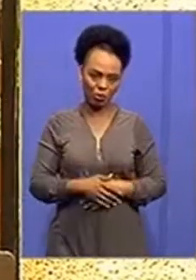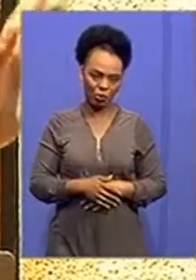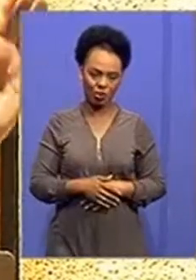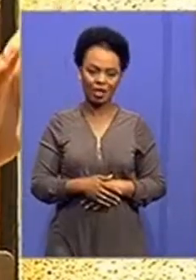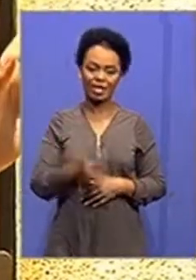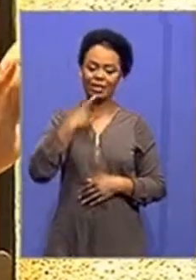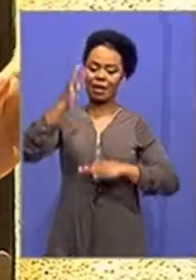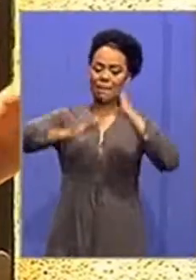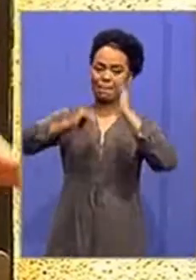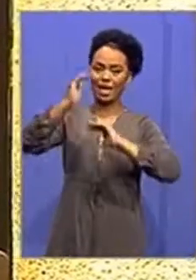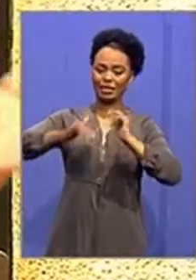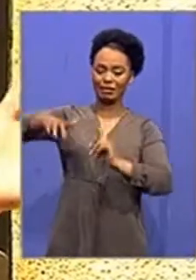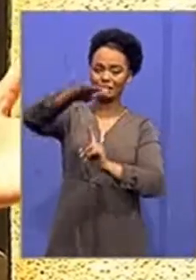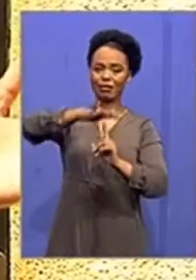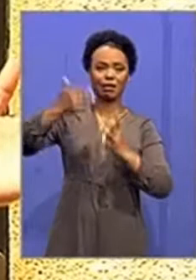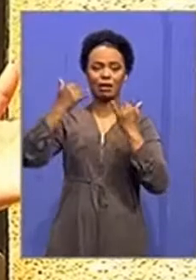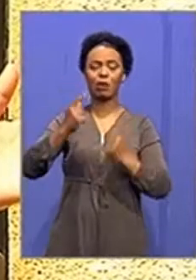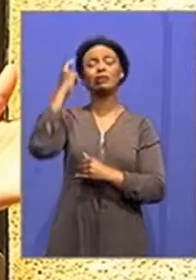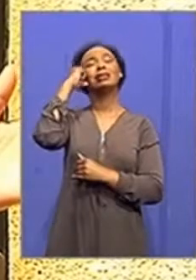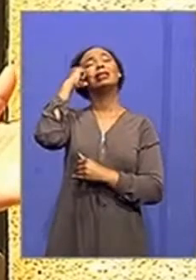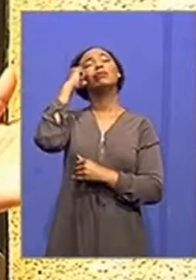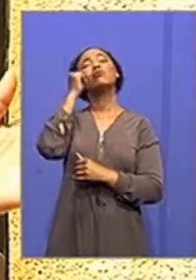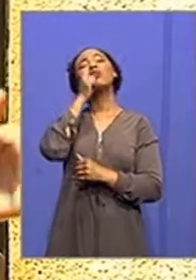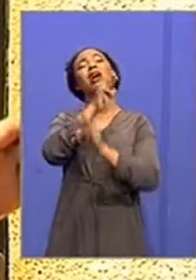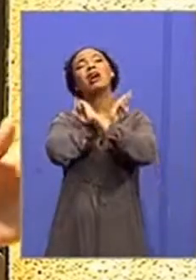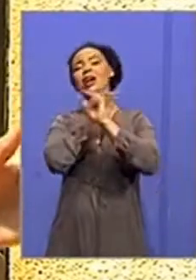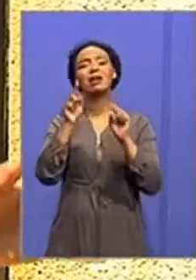I don't to say.